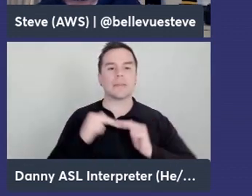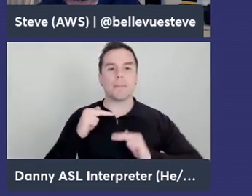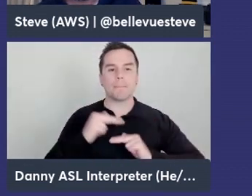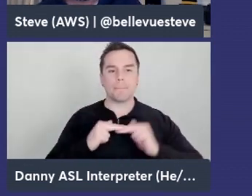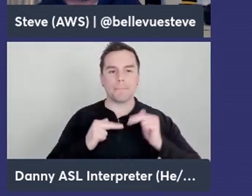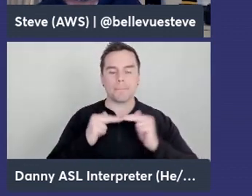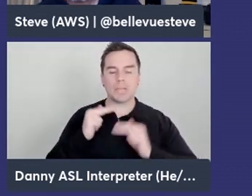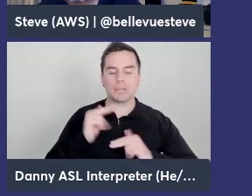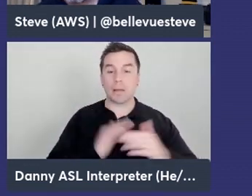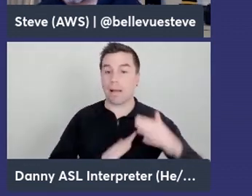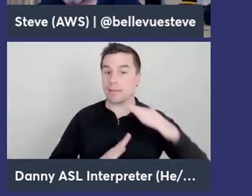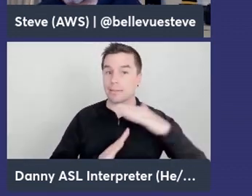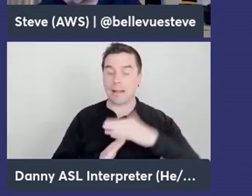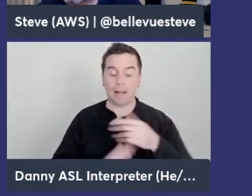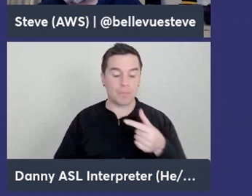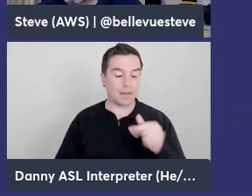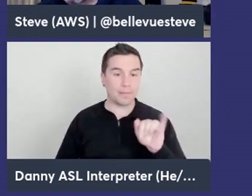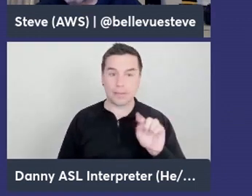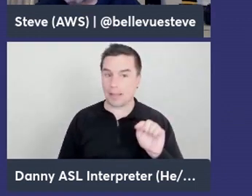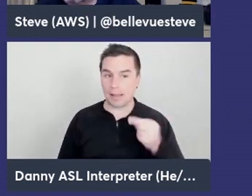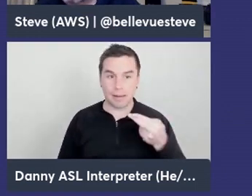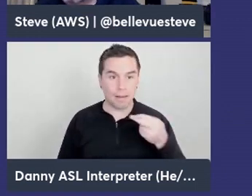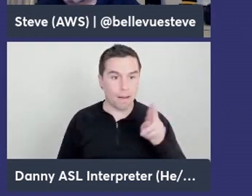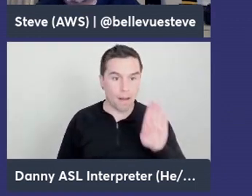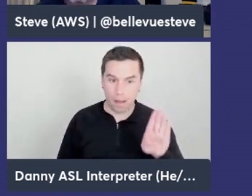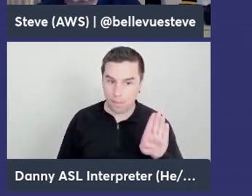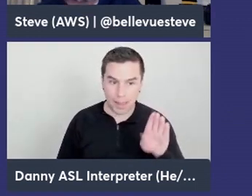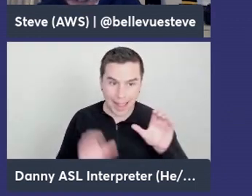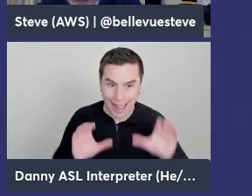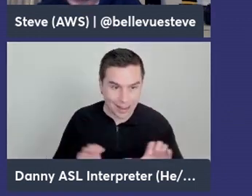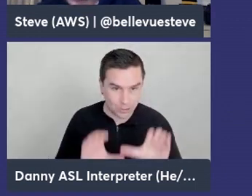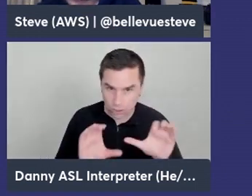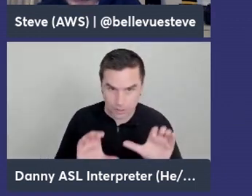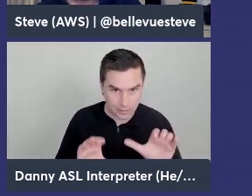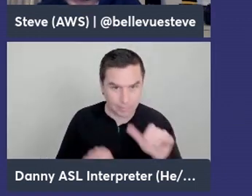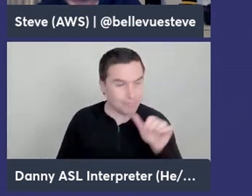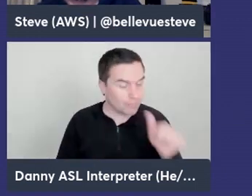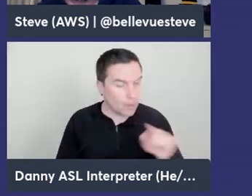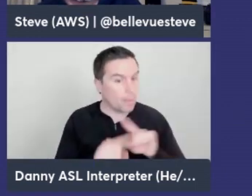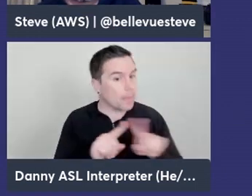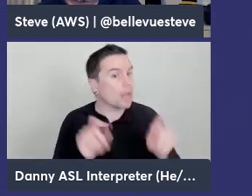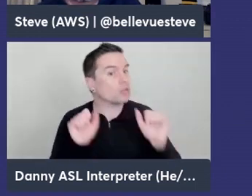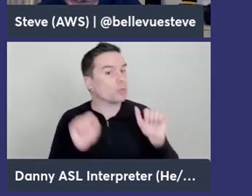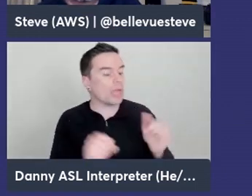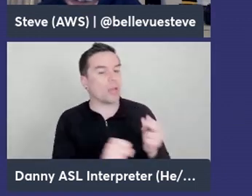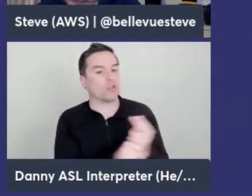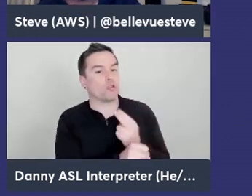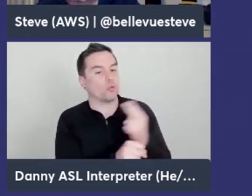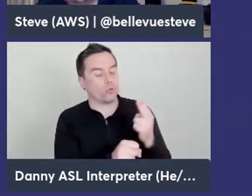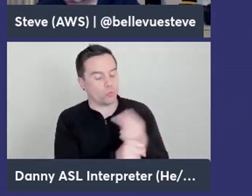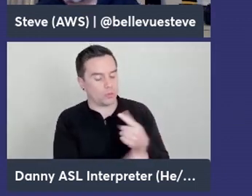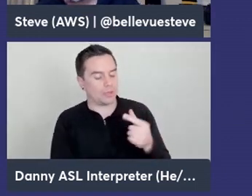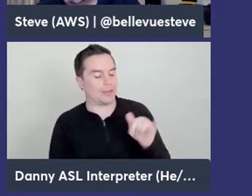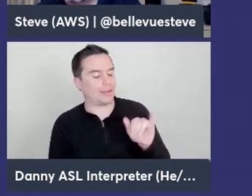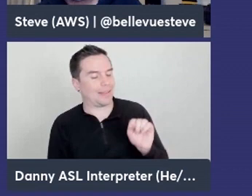but we mentioned earlier that you can actually utilize GitHub Actions within. Just wanted to clarify that.